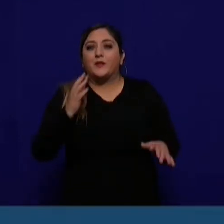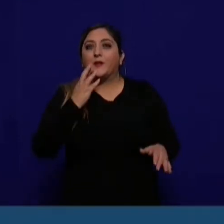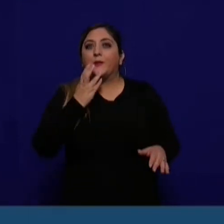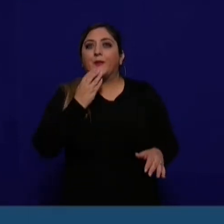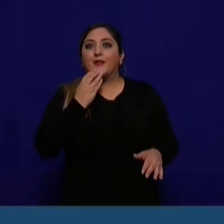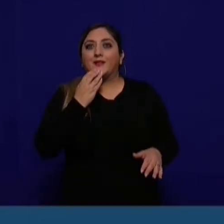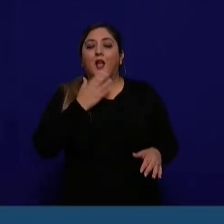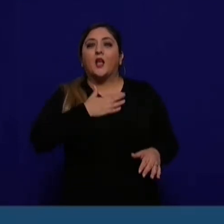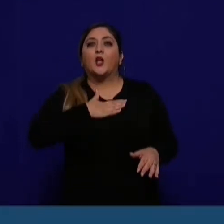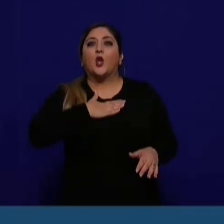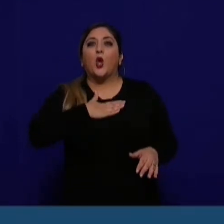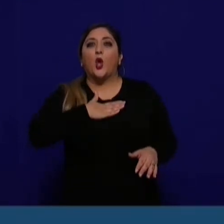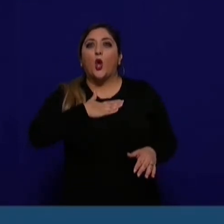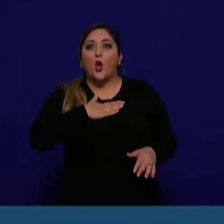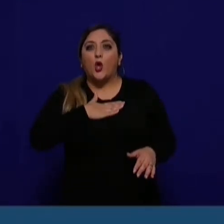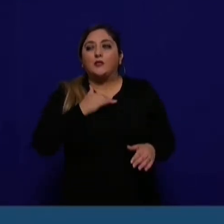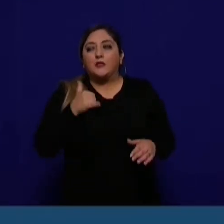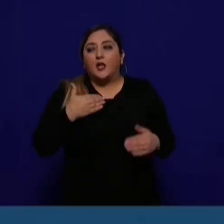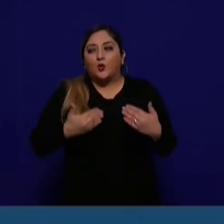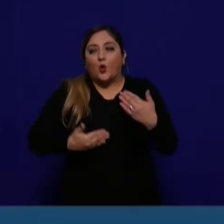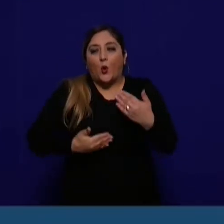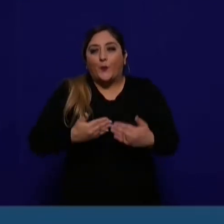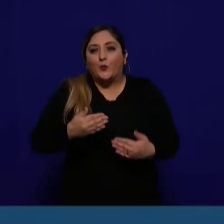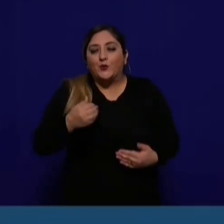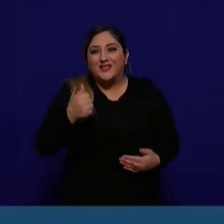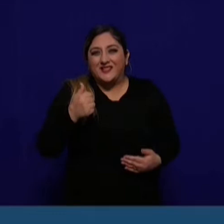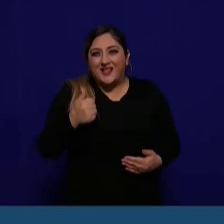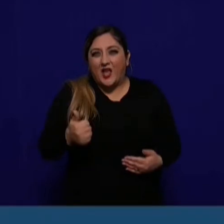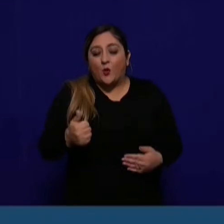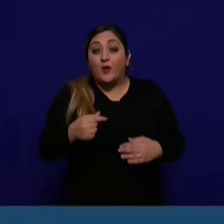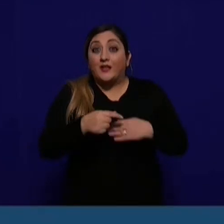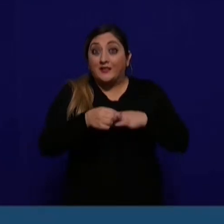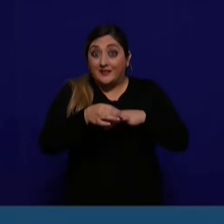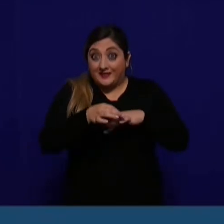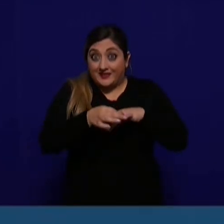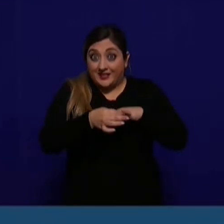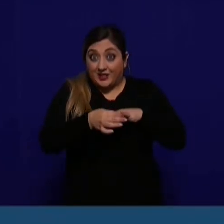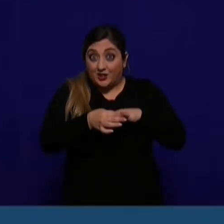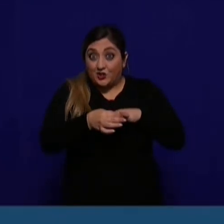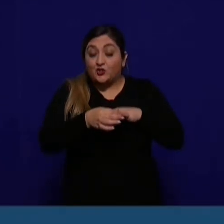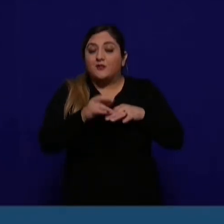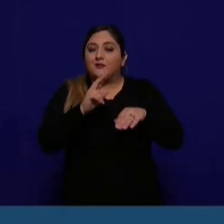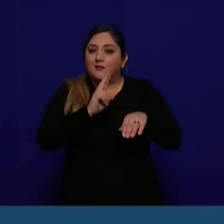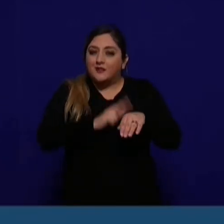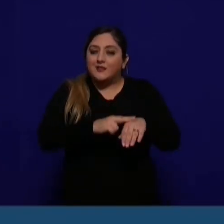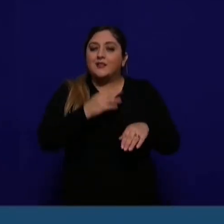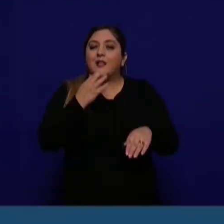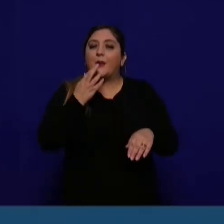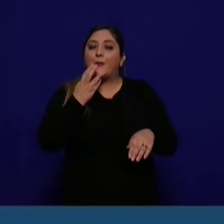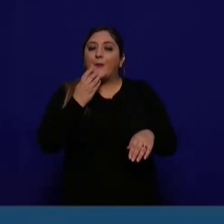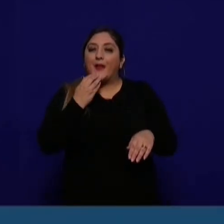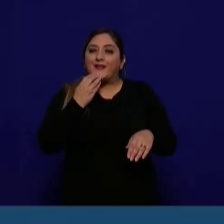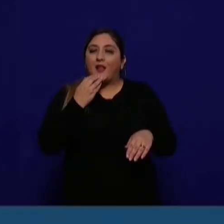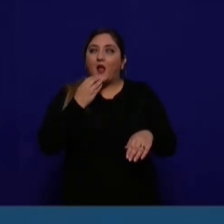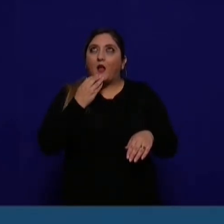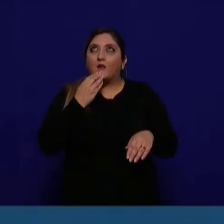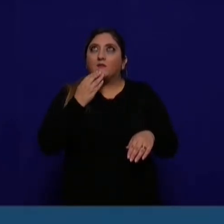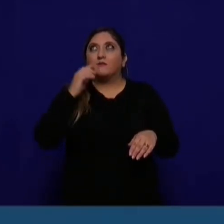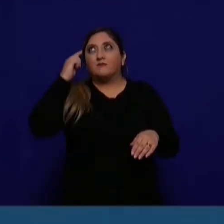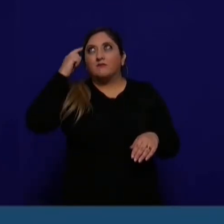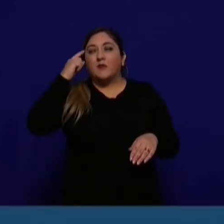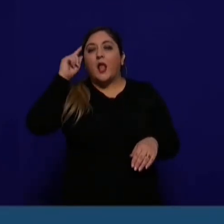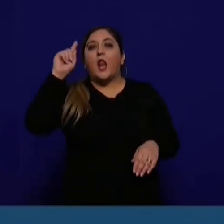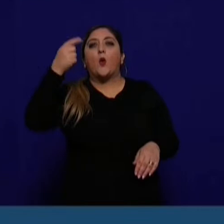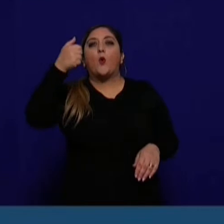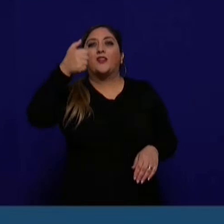jkun iż-żmien jekk kollox jibqa' miexi sewwa li t-tiġijiet ikun jistgħu jerġgħu jibdew għalhekk tajna d-data ta' l-ewwel ta' Ġunju. Bħal